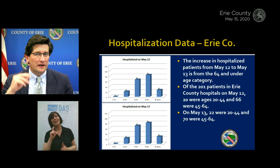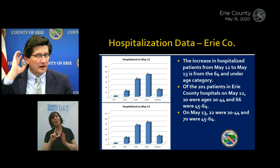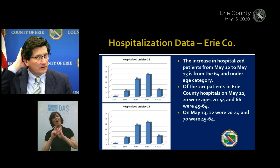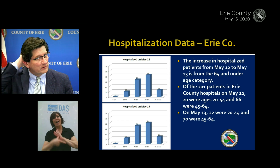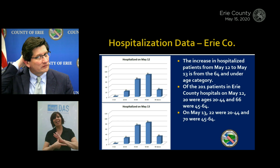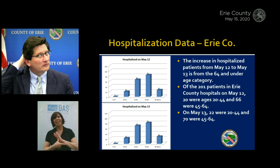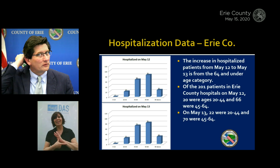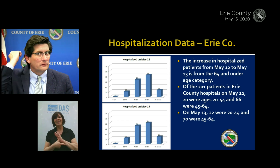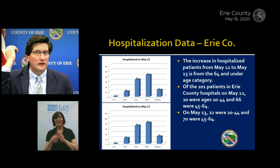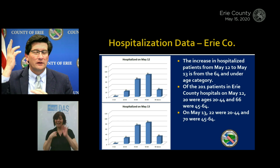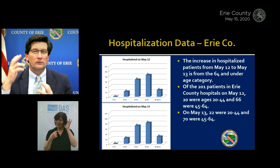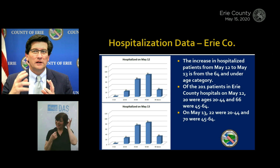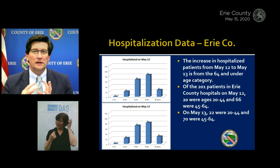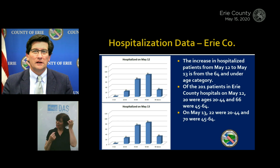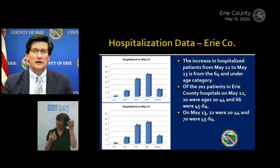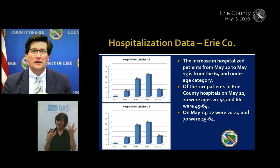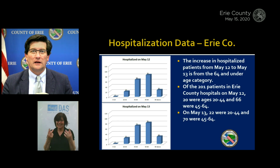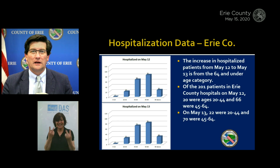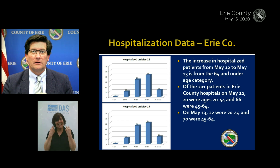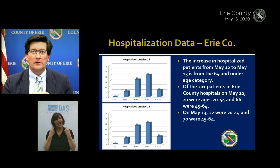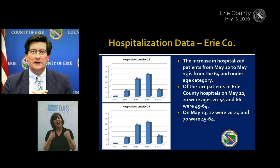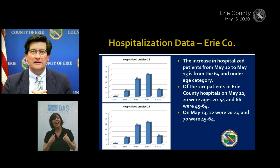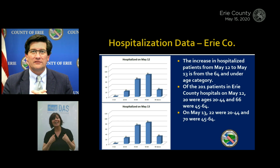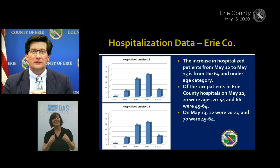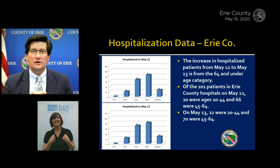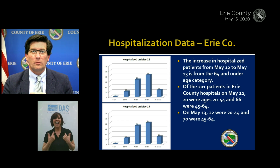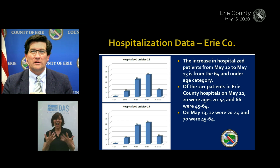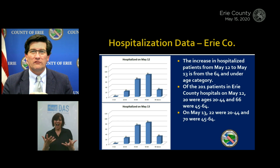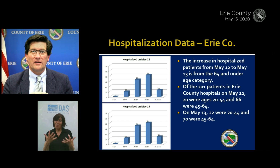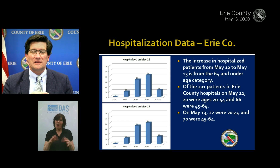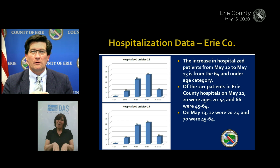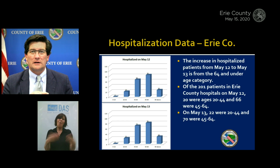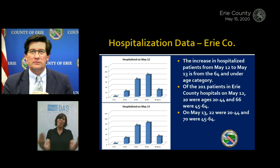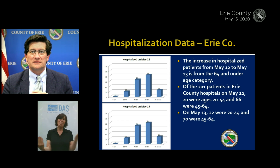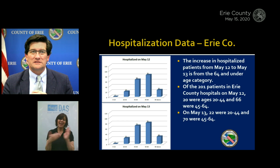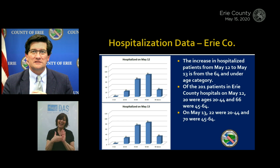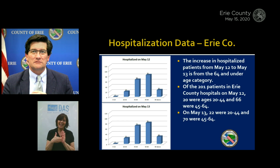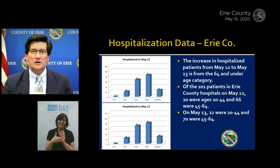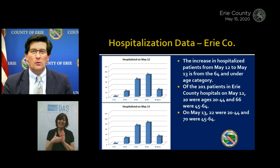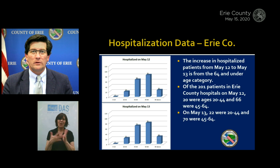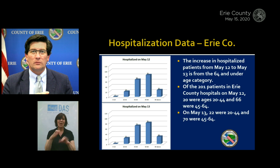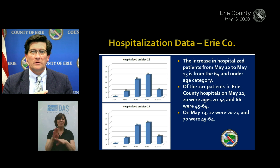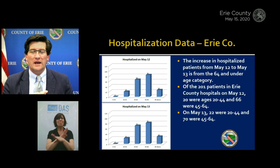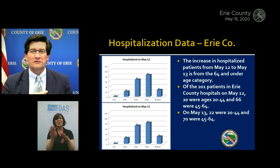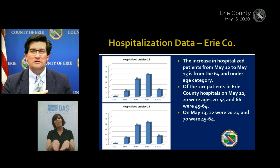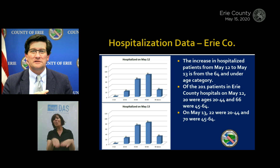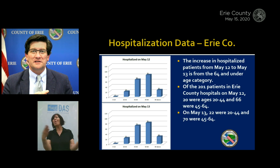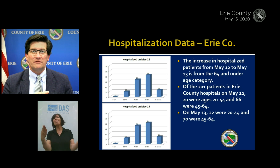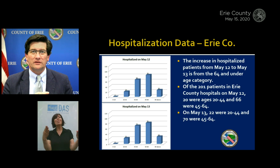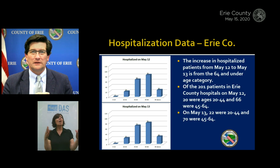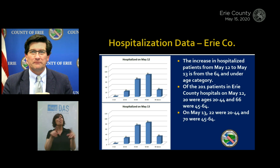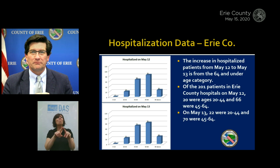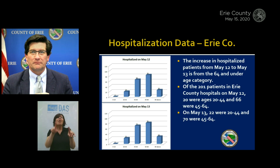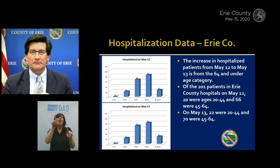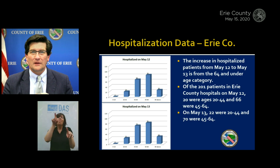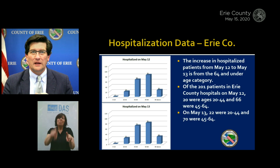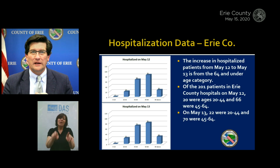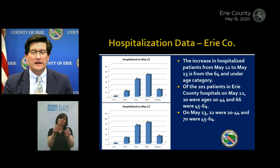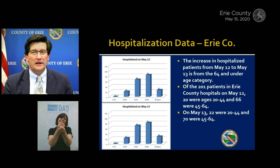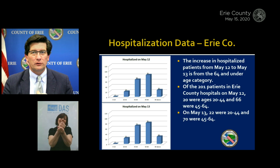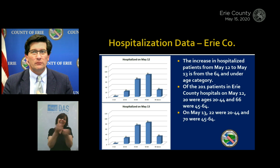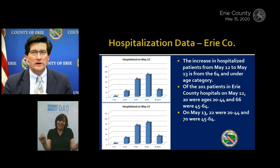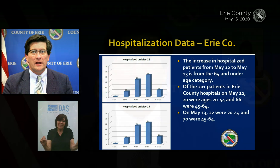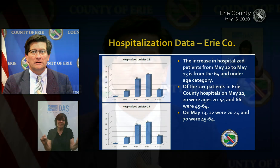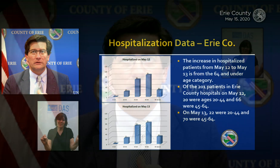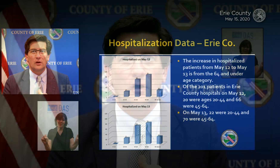I got a hair that's growing like a weed. I want to get us in a reopening phase. I want our businesses to reopen, but we have to do it safely.